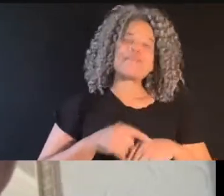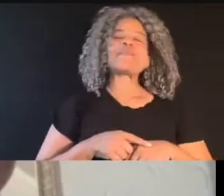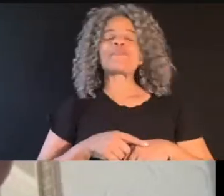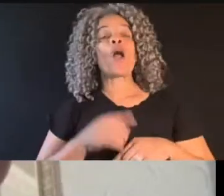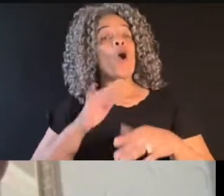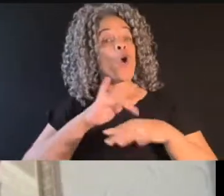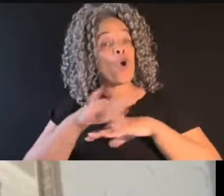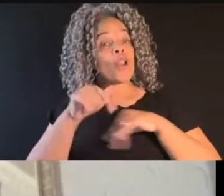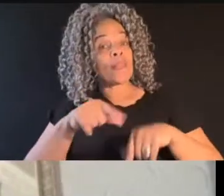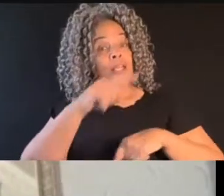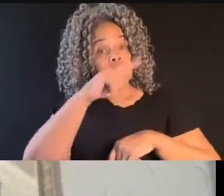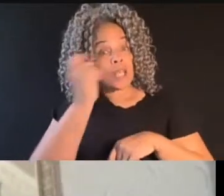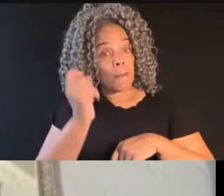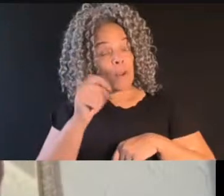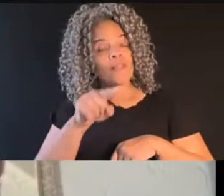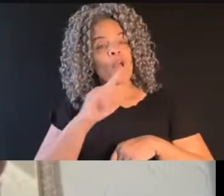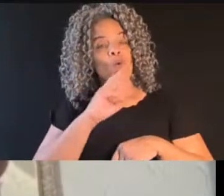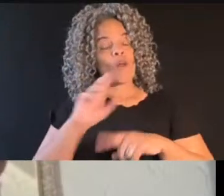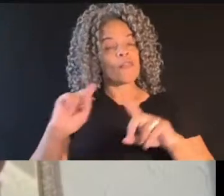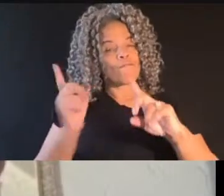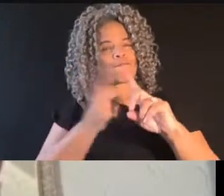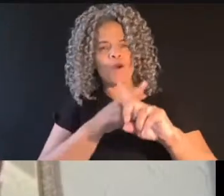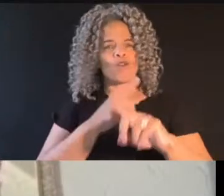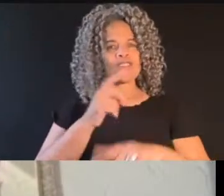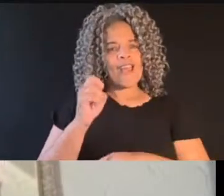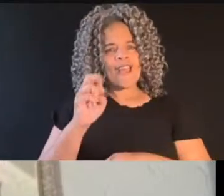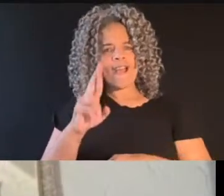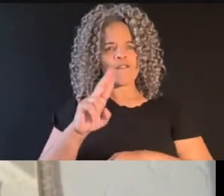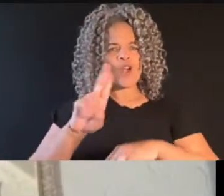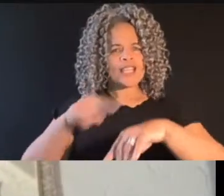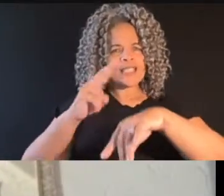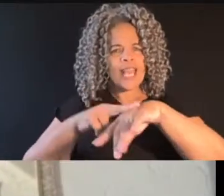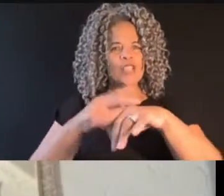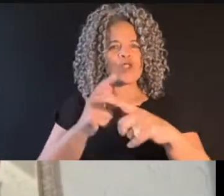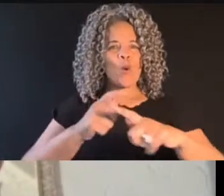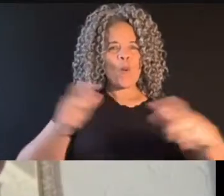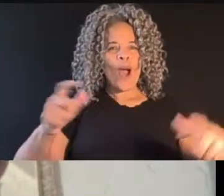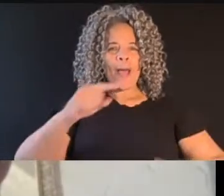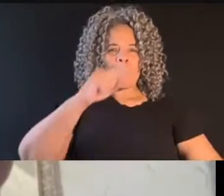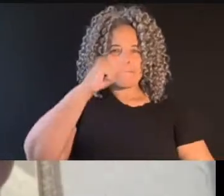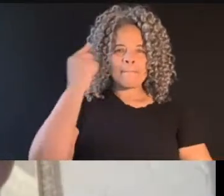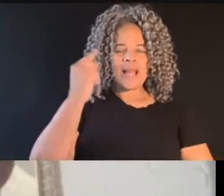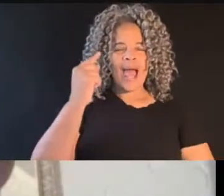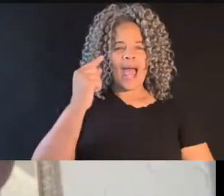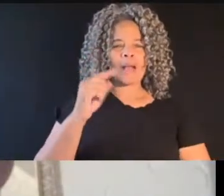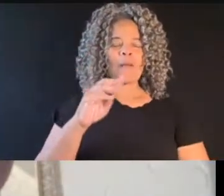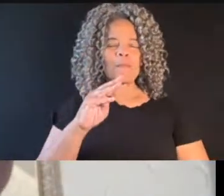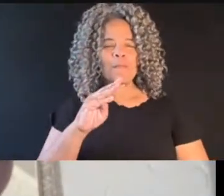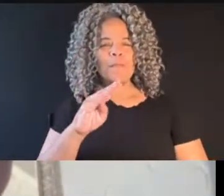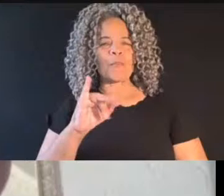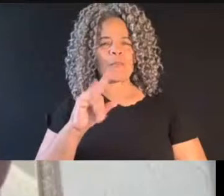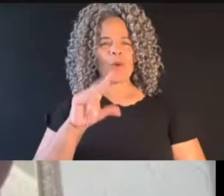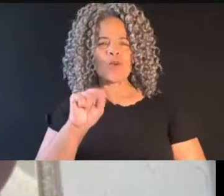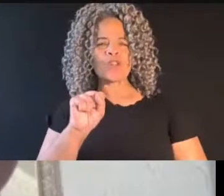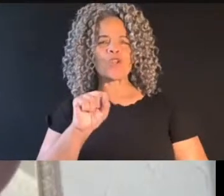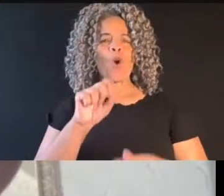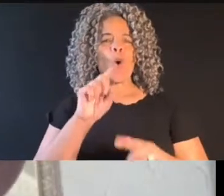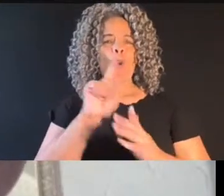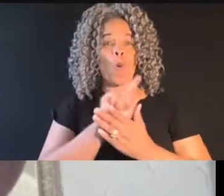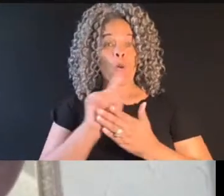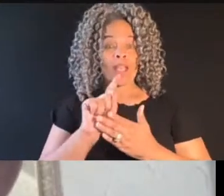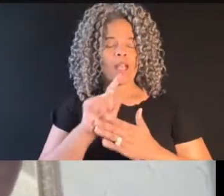Earlier this summer, there was the first ever nationwide Black Birders Week. It was